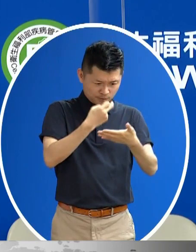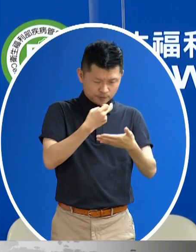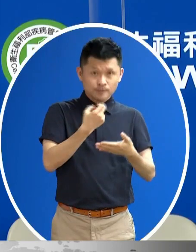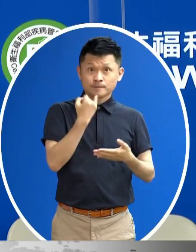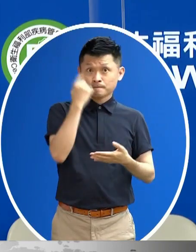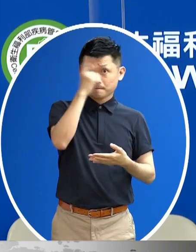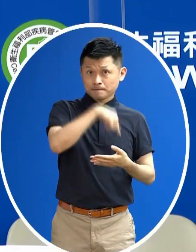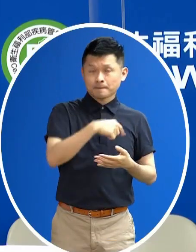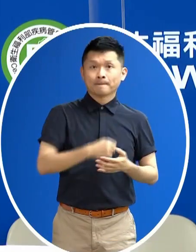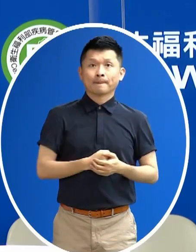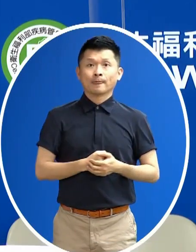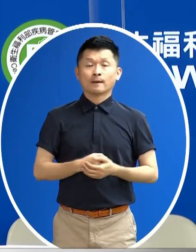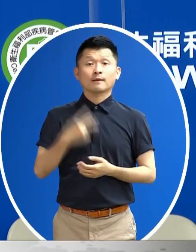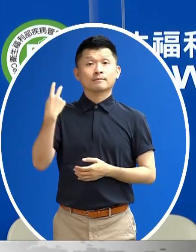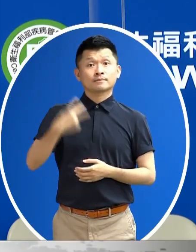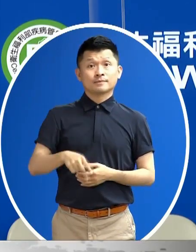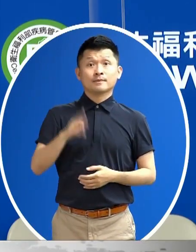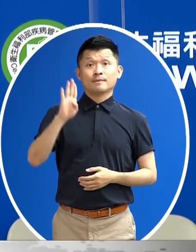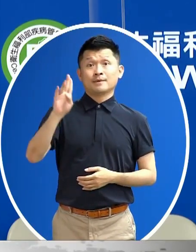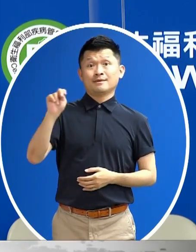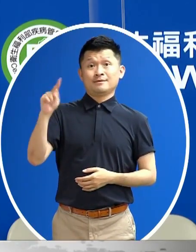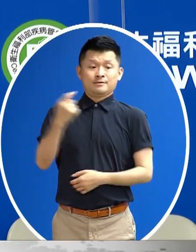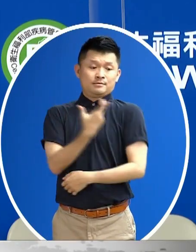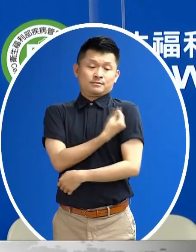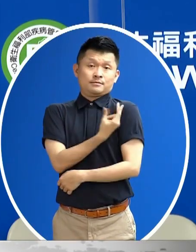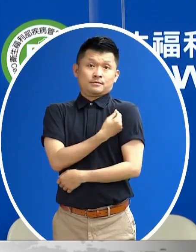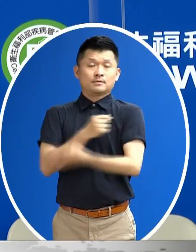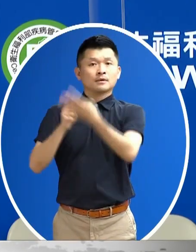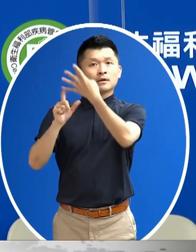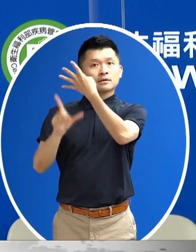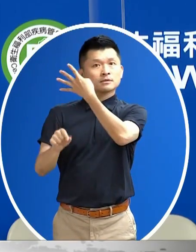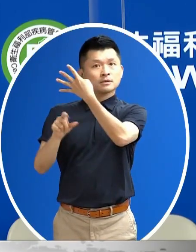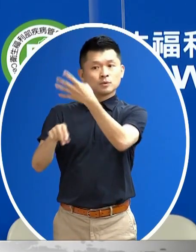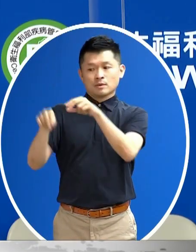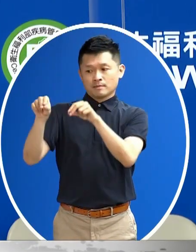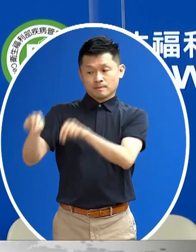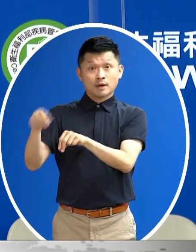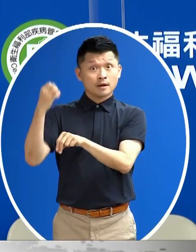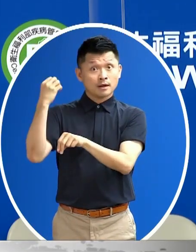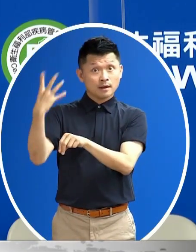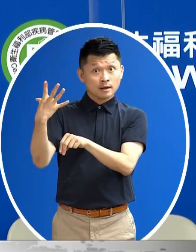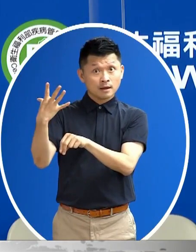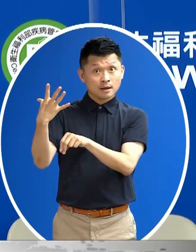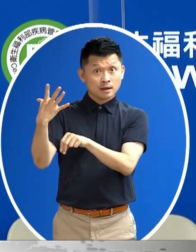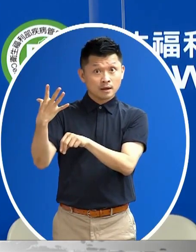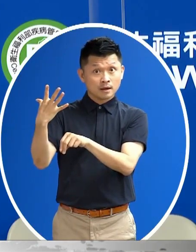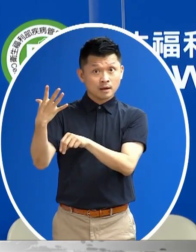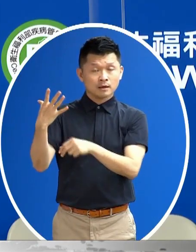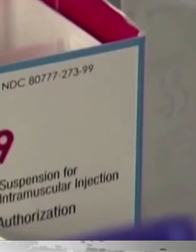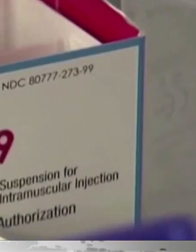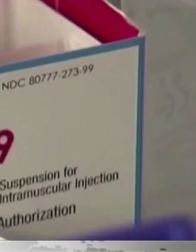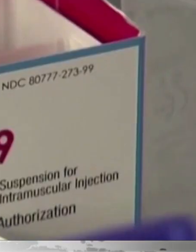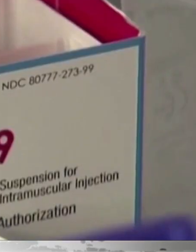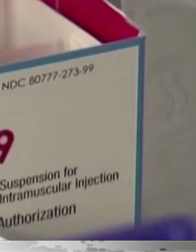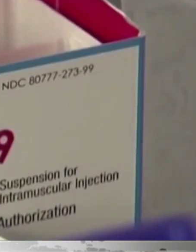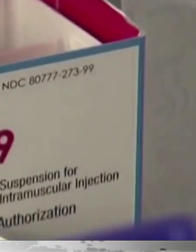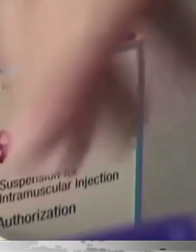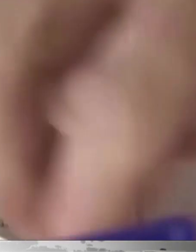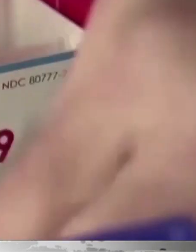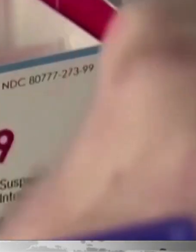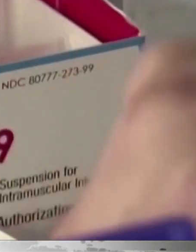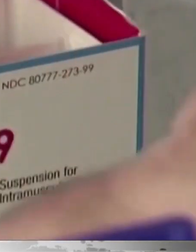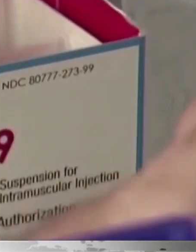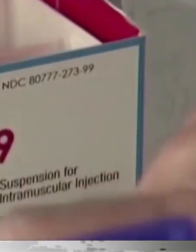doses for this year, or for next year's 5 million doses. All these deliveries will include next-generation vaccines.